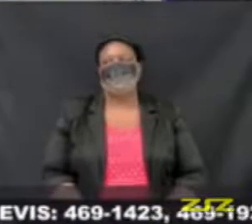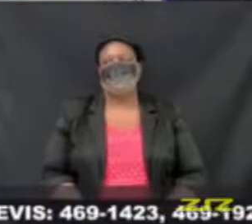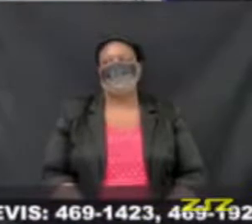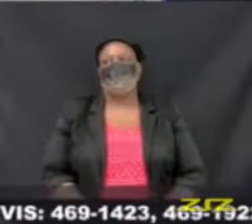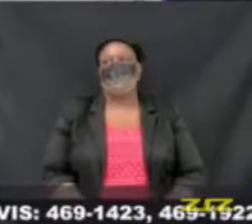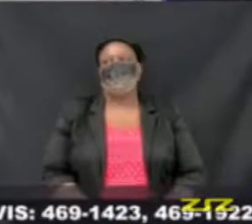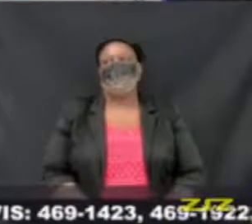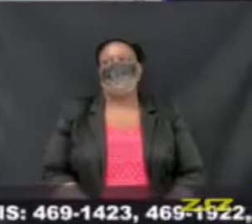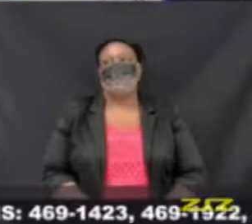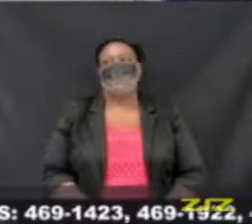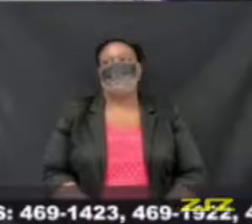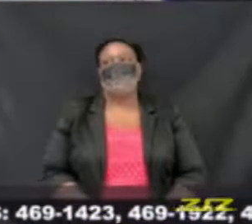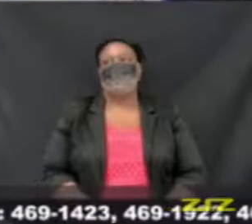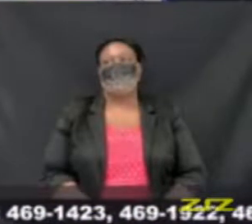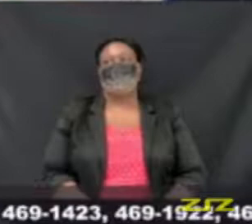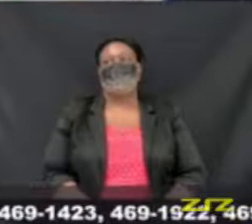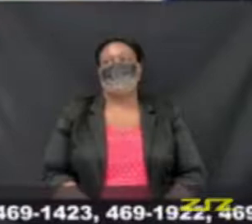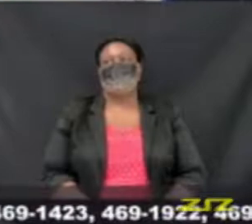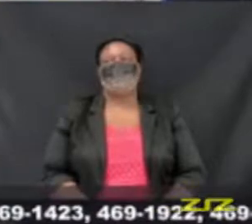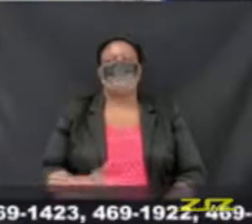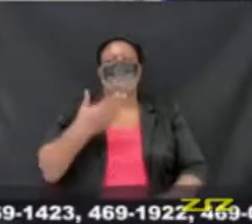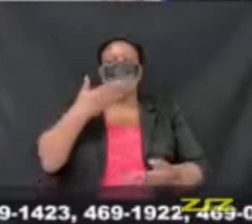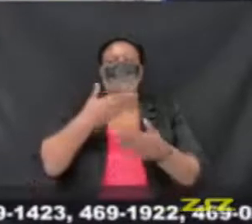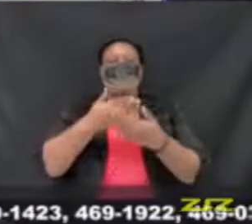Good afternoon, all, and